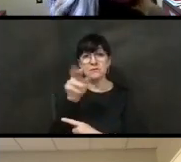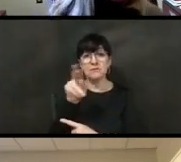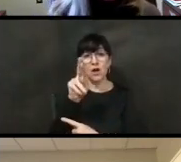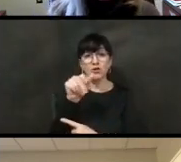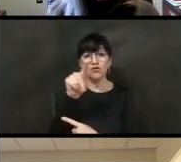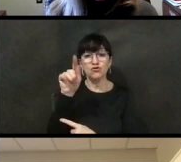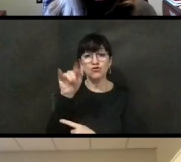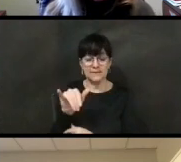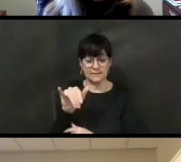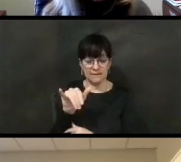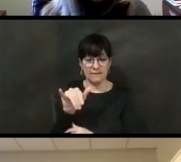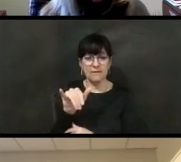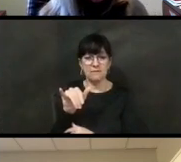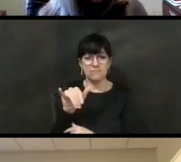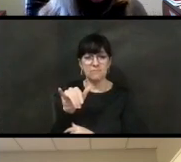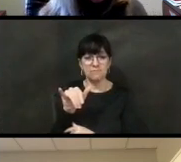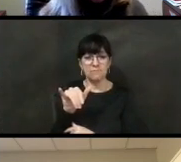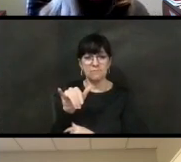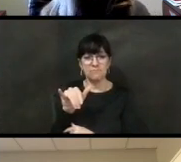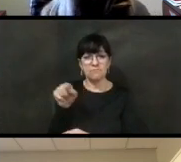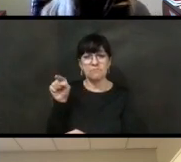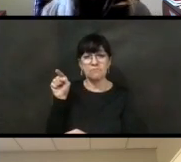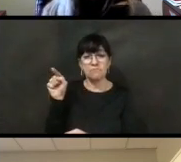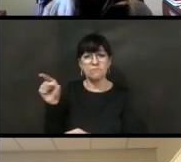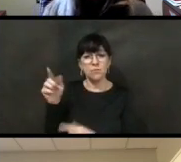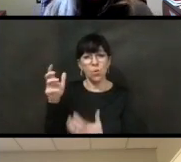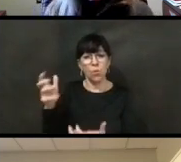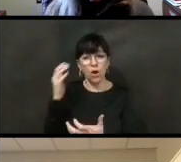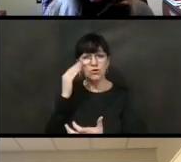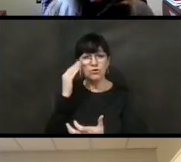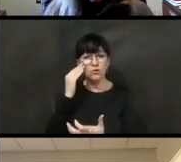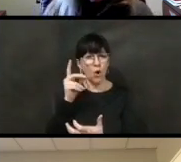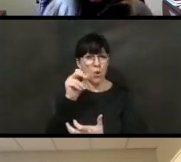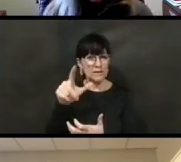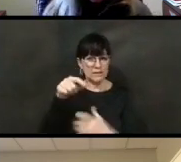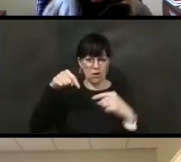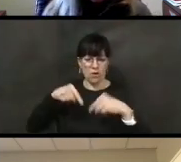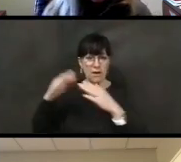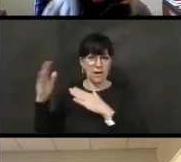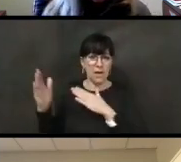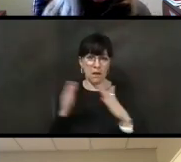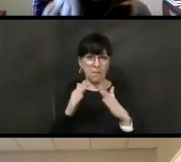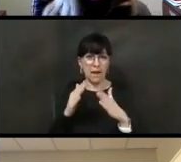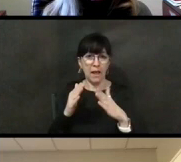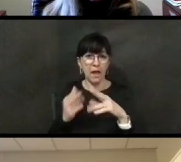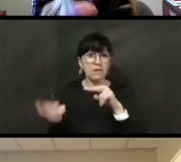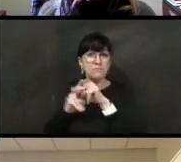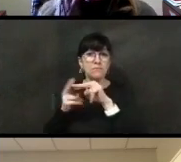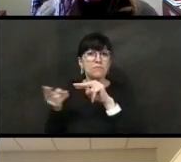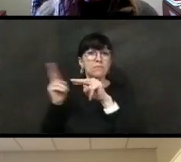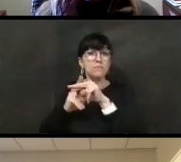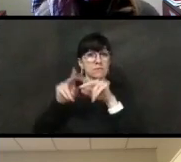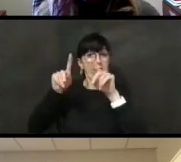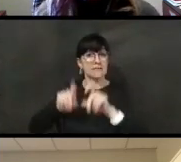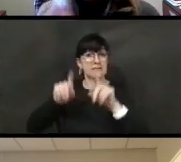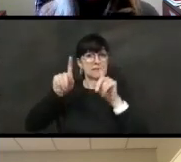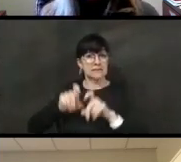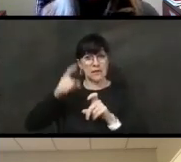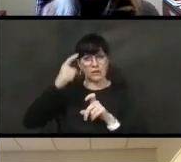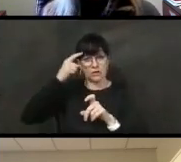Toney, who's Delaware's plan to increase testing for COVID-19 and COVID-19 antibodies. The only way